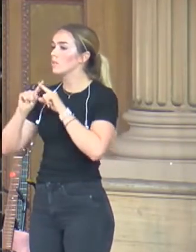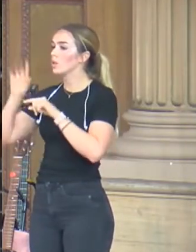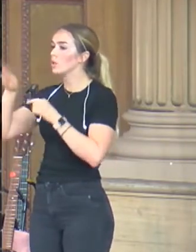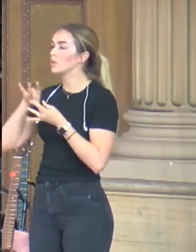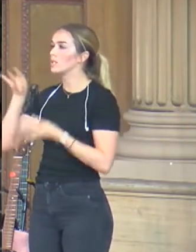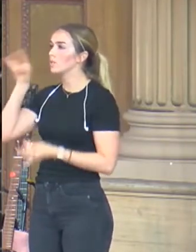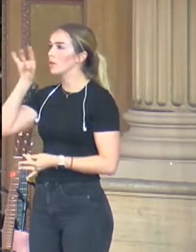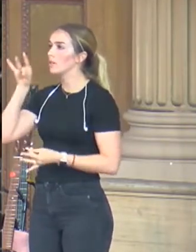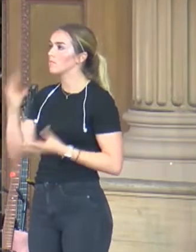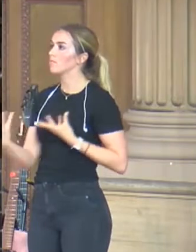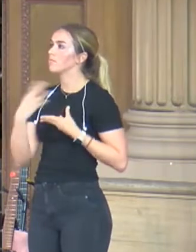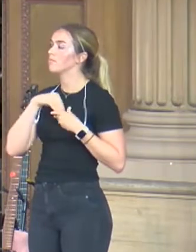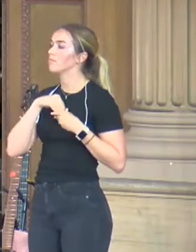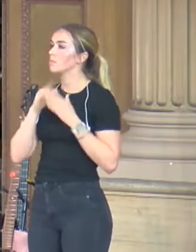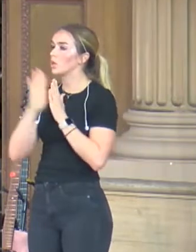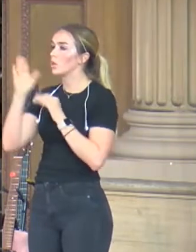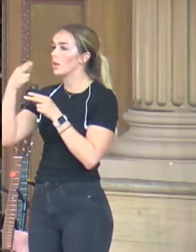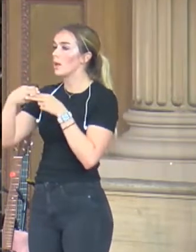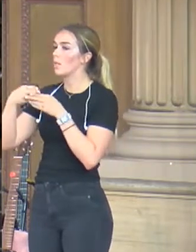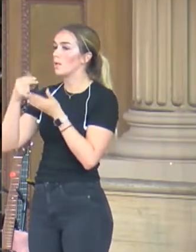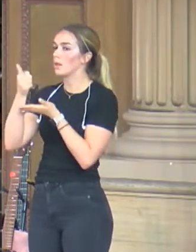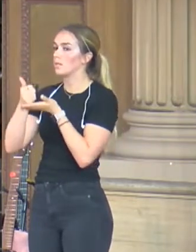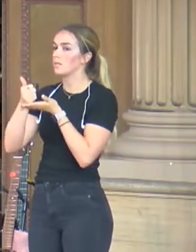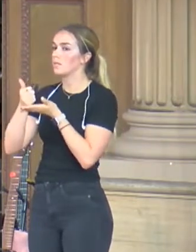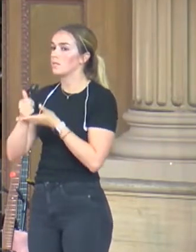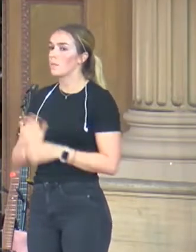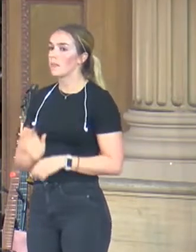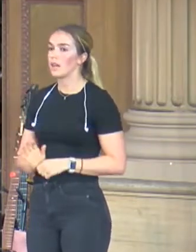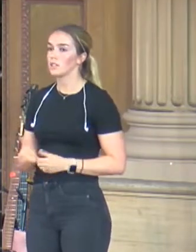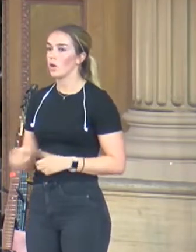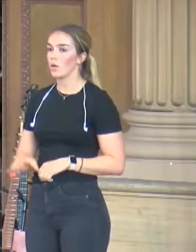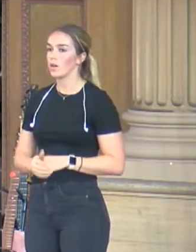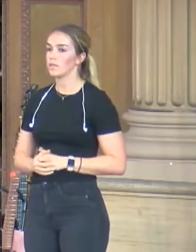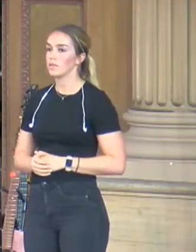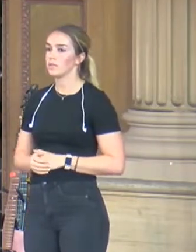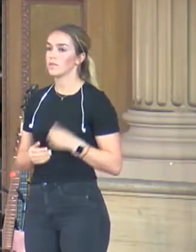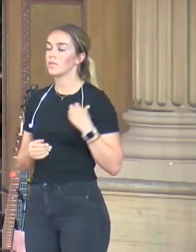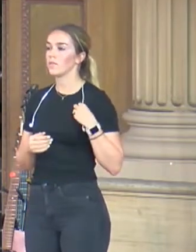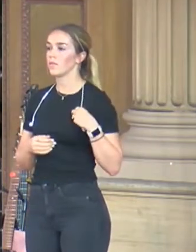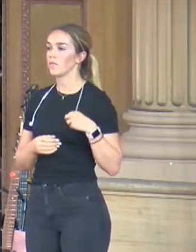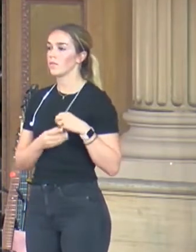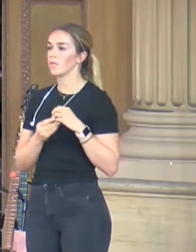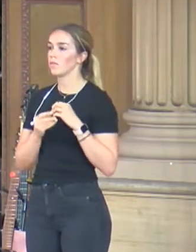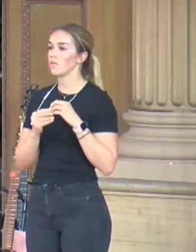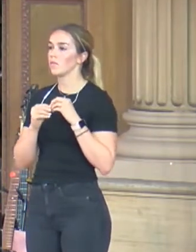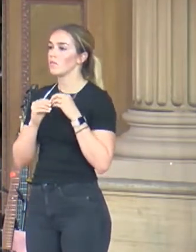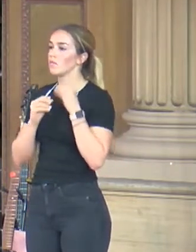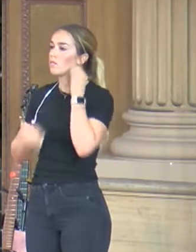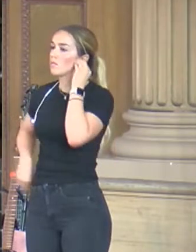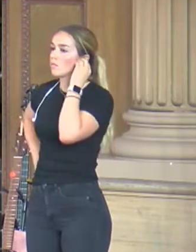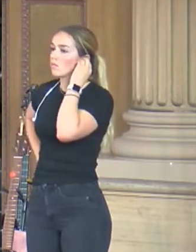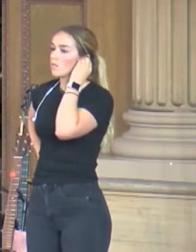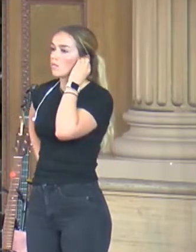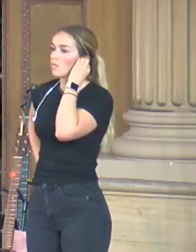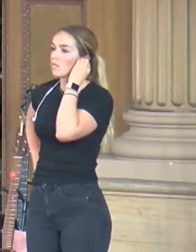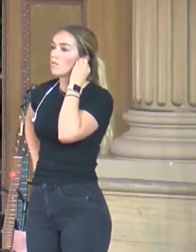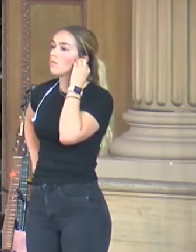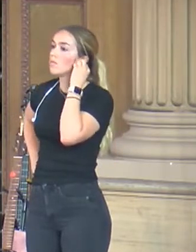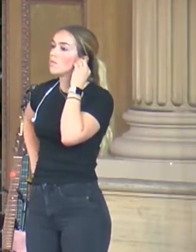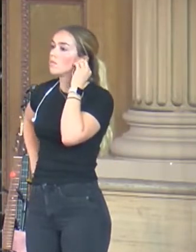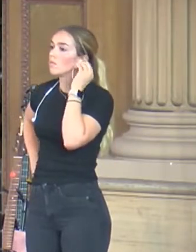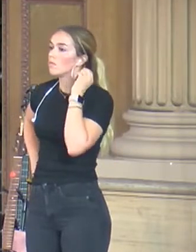spirit to do this. And we pray this in your name. Amen. Well, last week, Cody walked us through what is probably the most warm and comforting